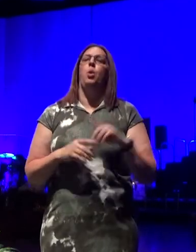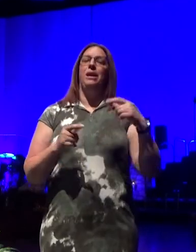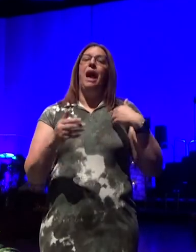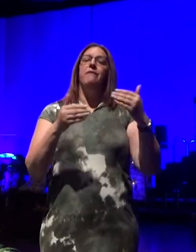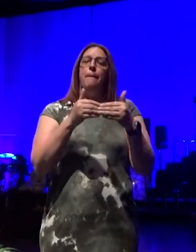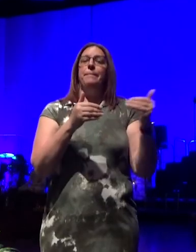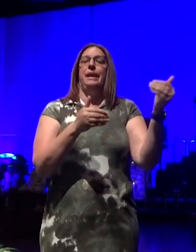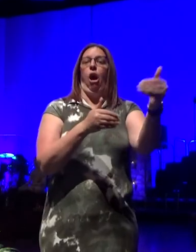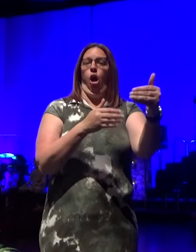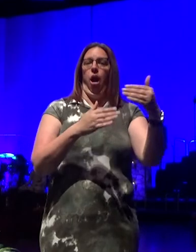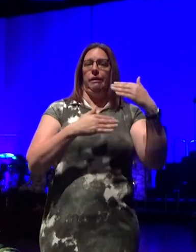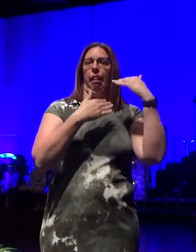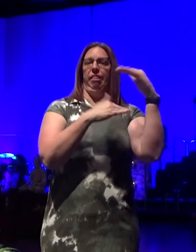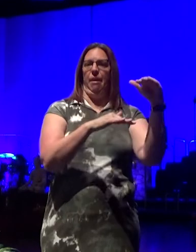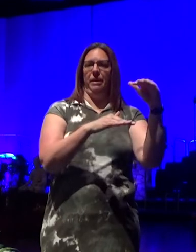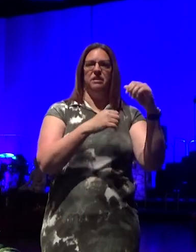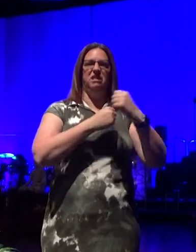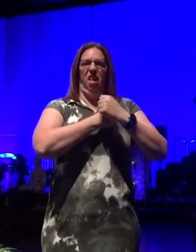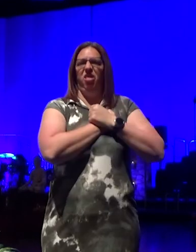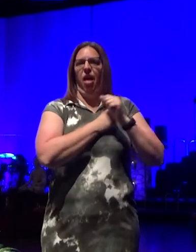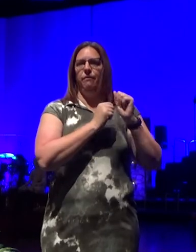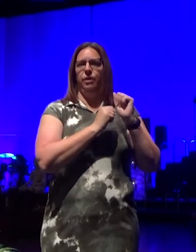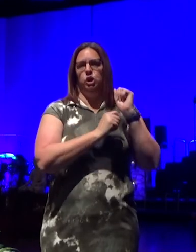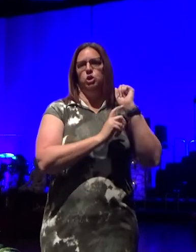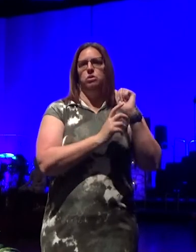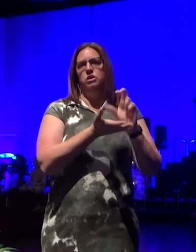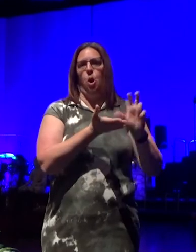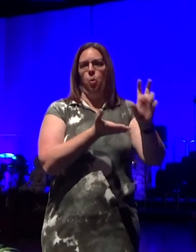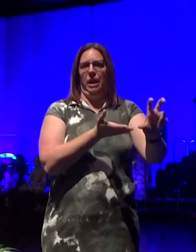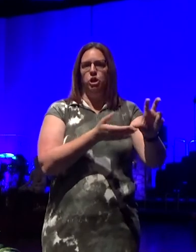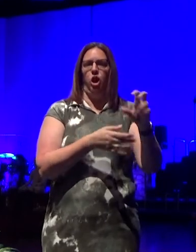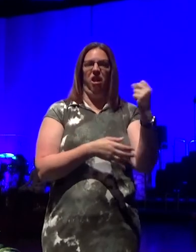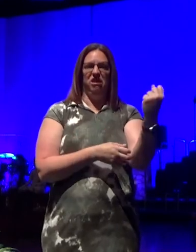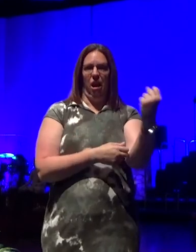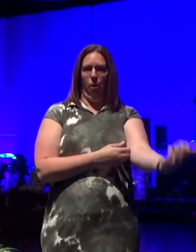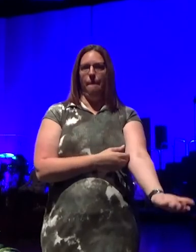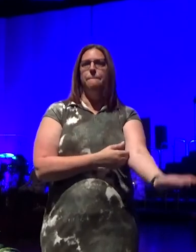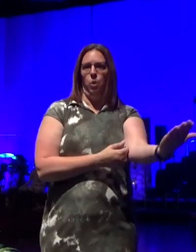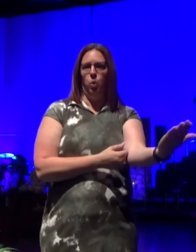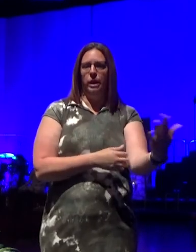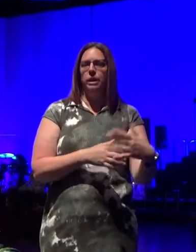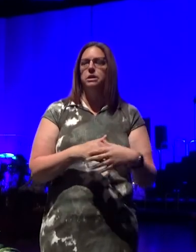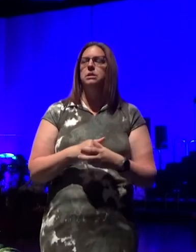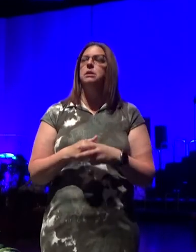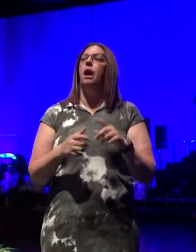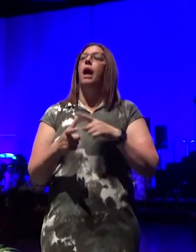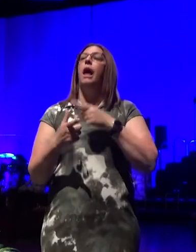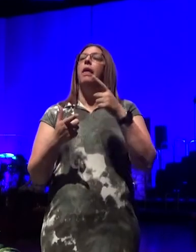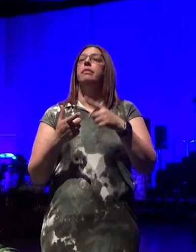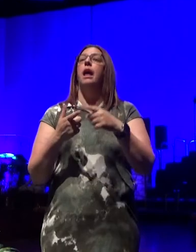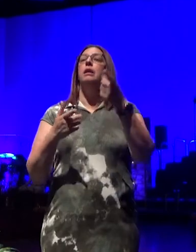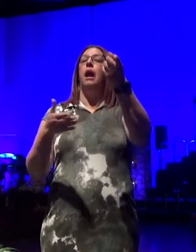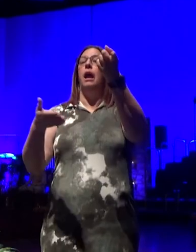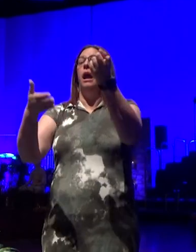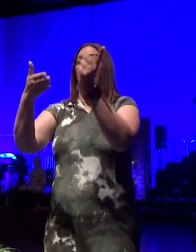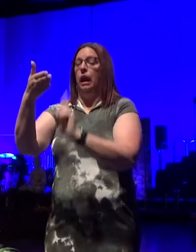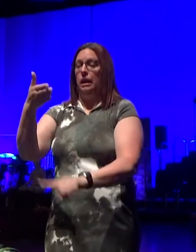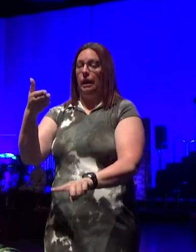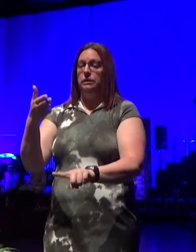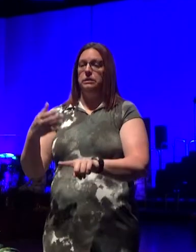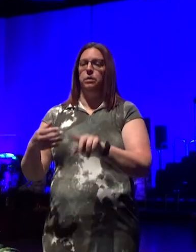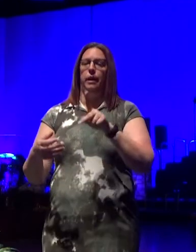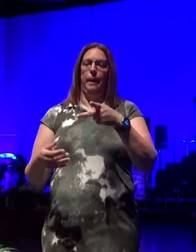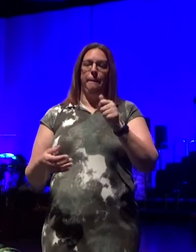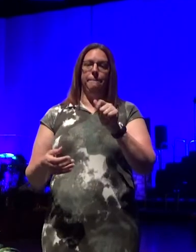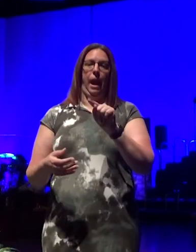love donation only. It's online. It's on Saturday mornings. That's going to be incredible. And then the following week, Dr. Patty and I wrote a class called